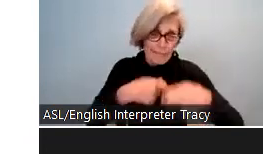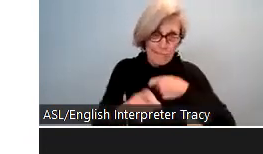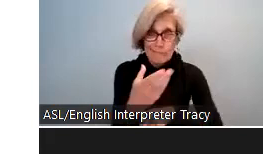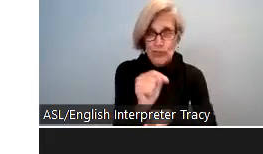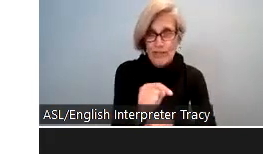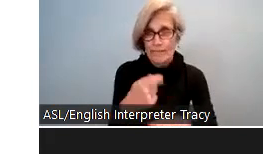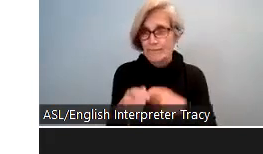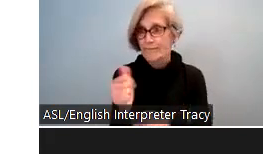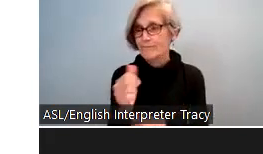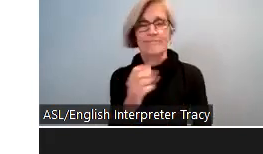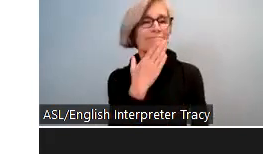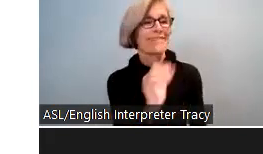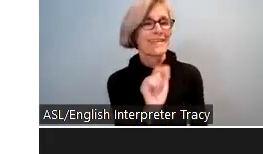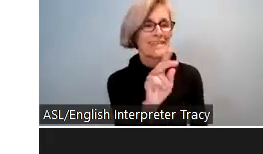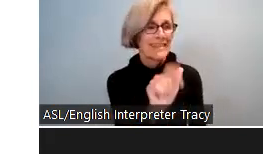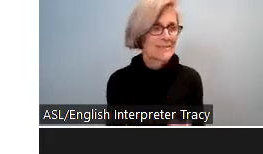Thanks, Alina.